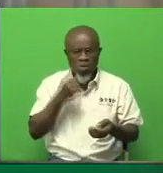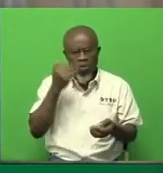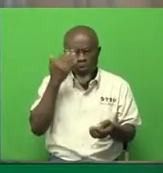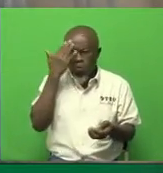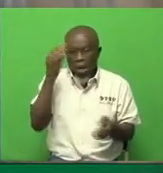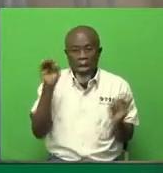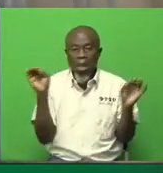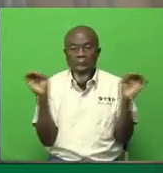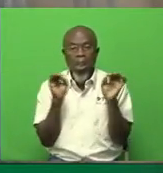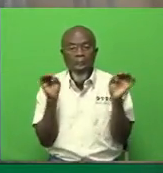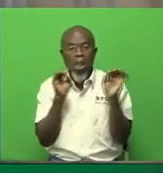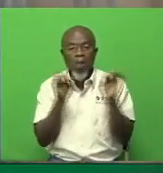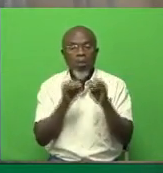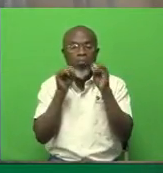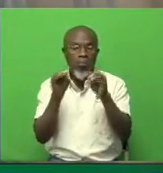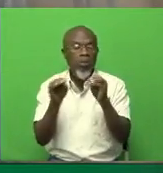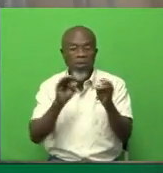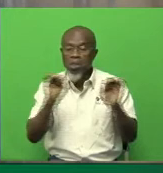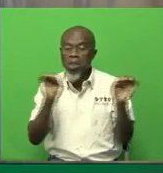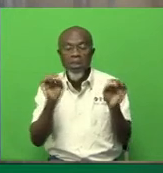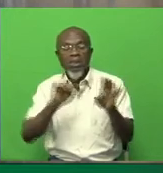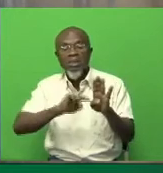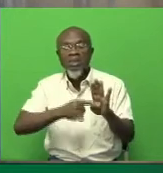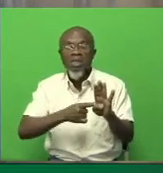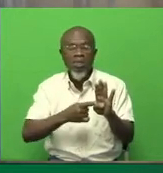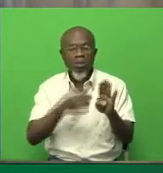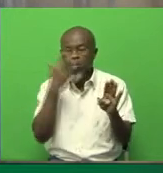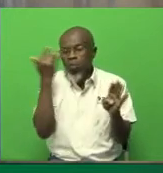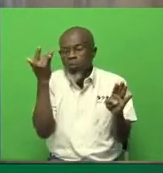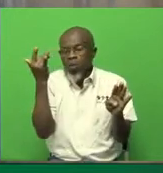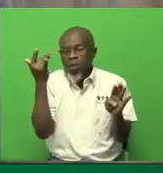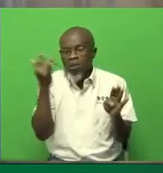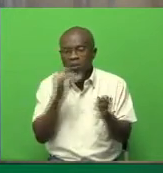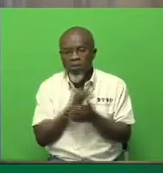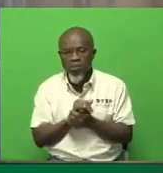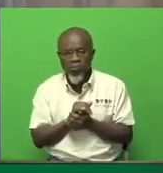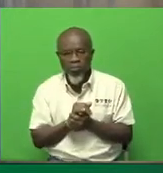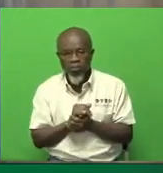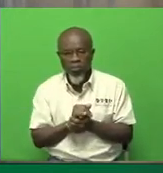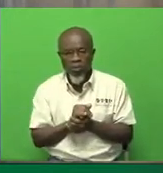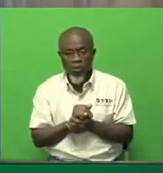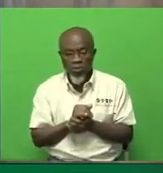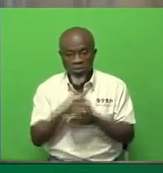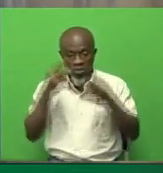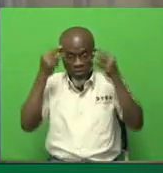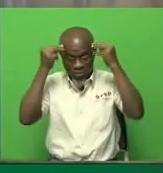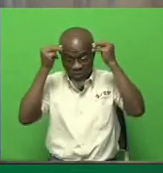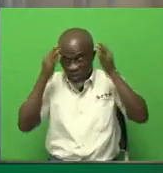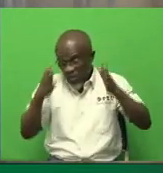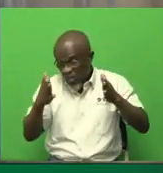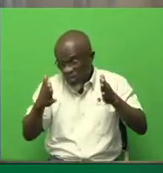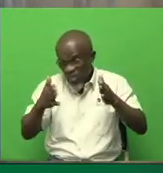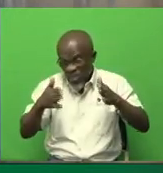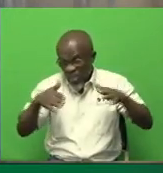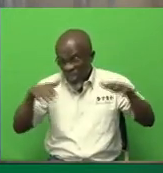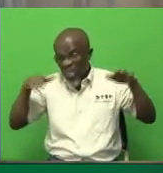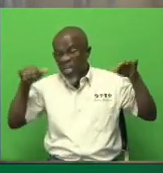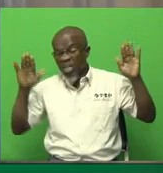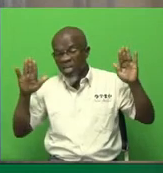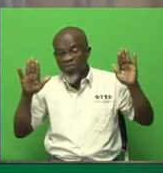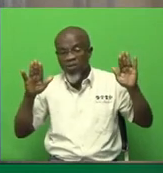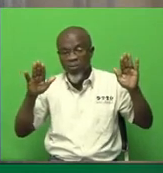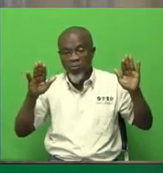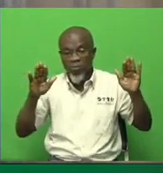completed or even started in most instances your minister abandoned his previous announcements for business